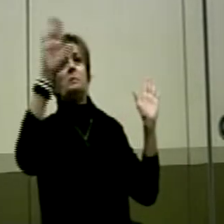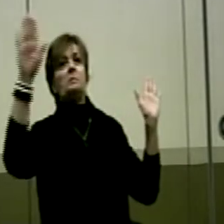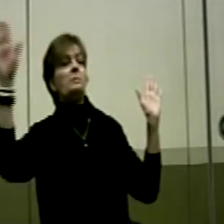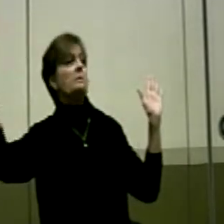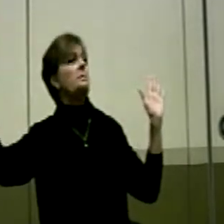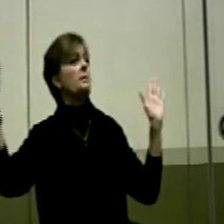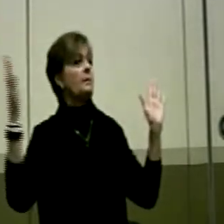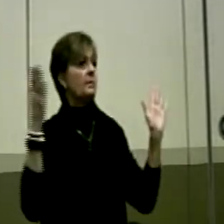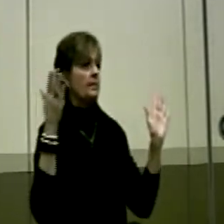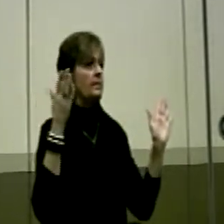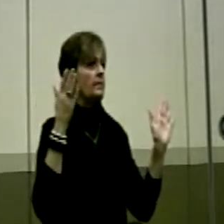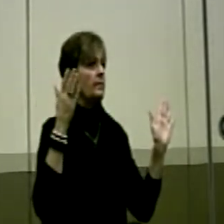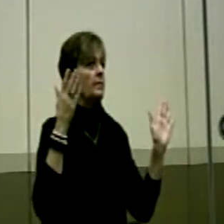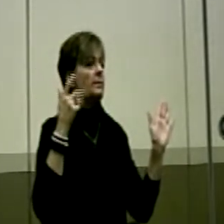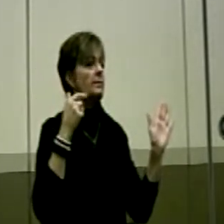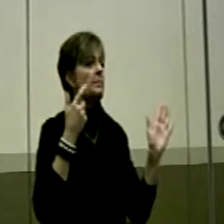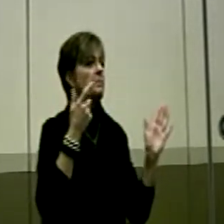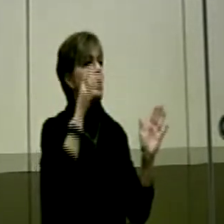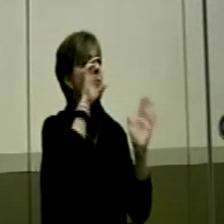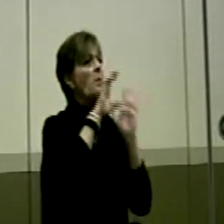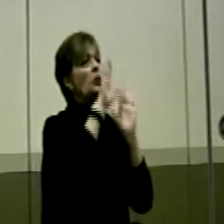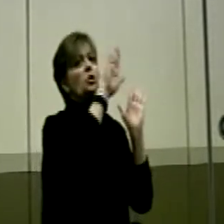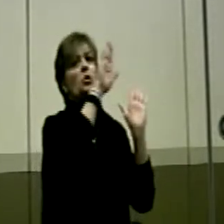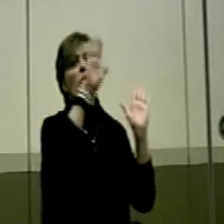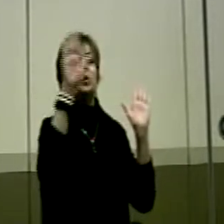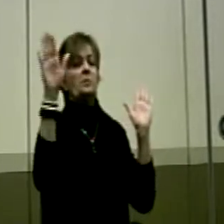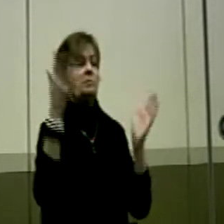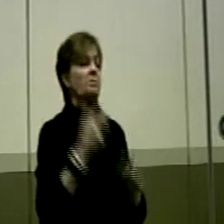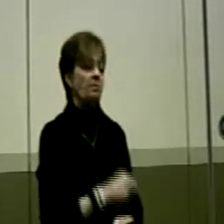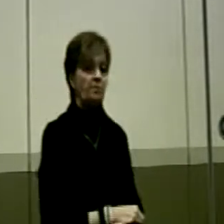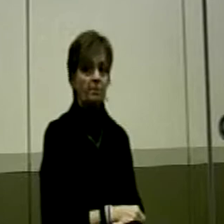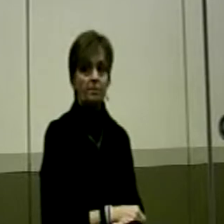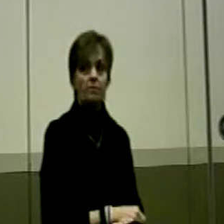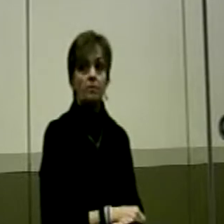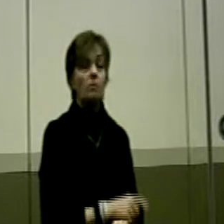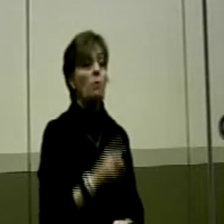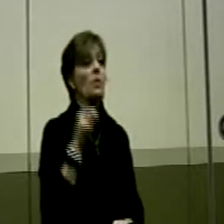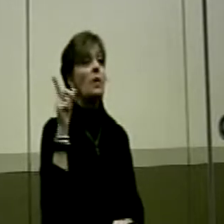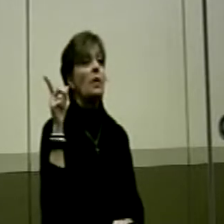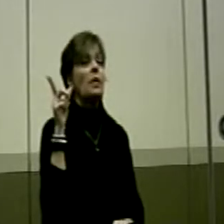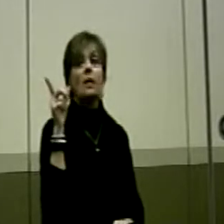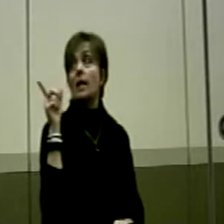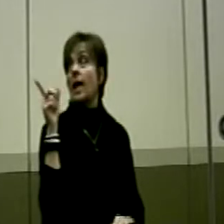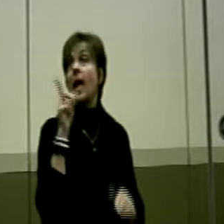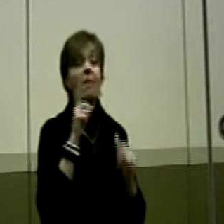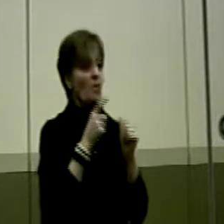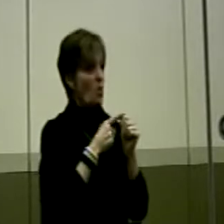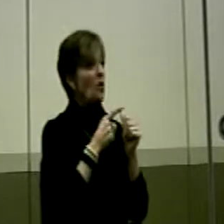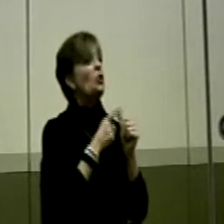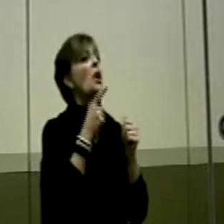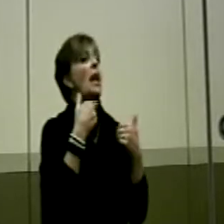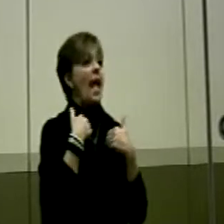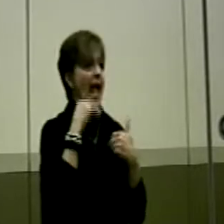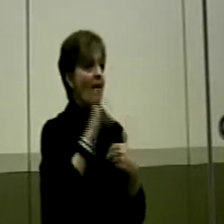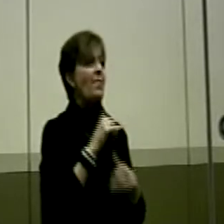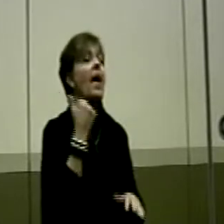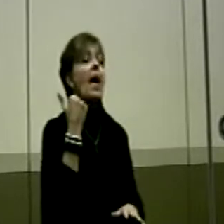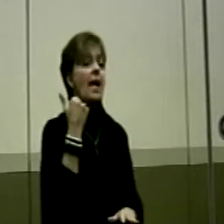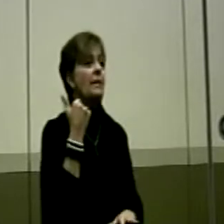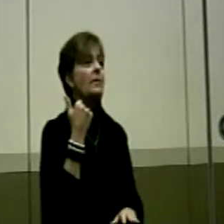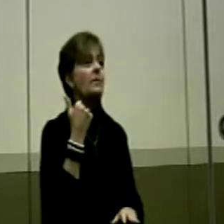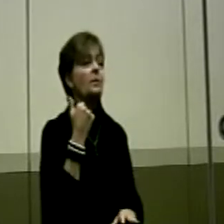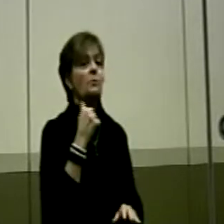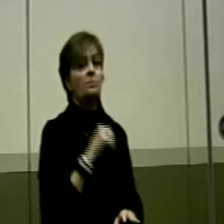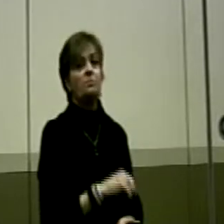Who else? Yeah. Or use like the comic strip technique so that you can get like